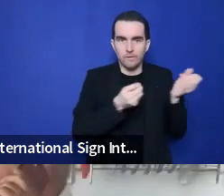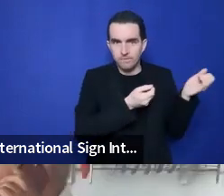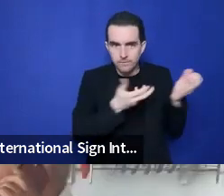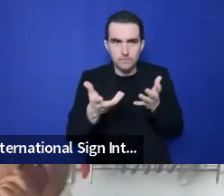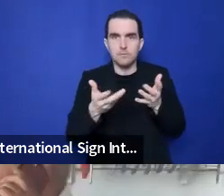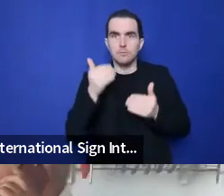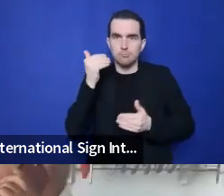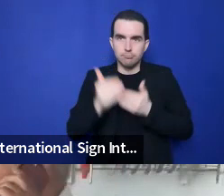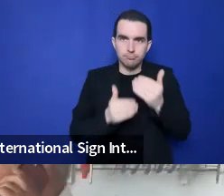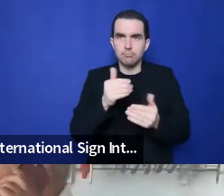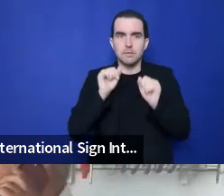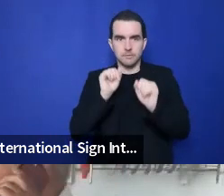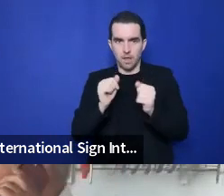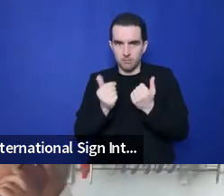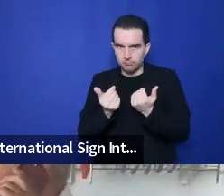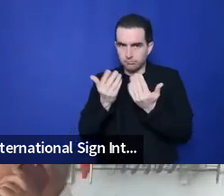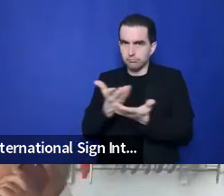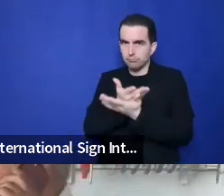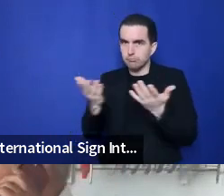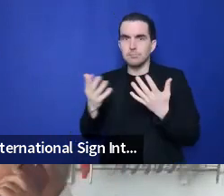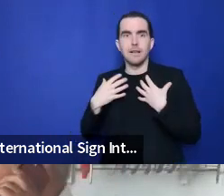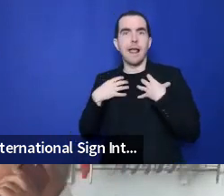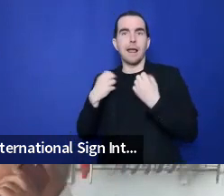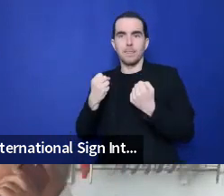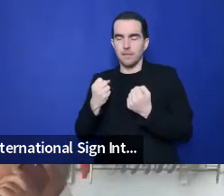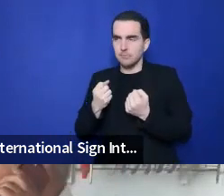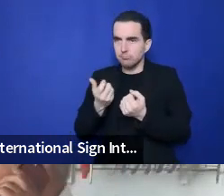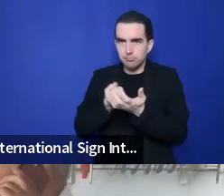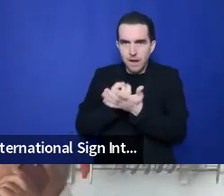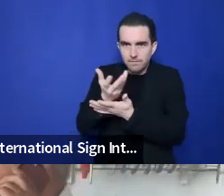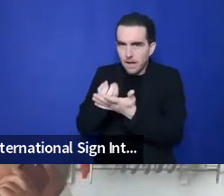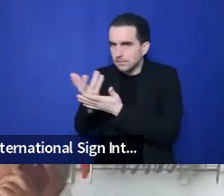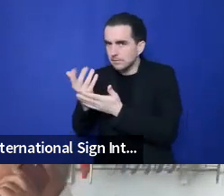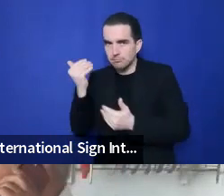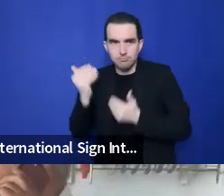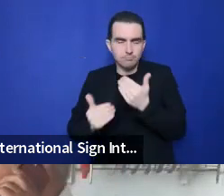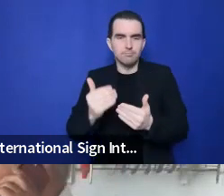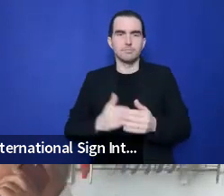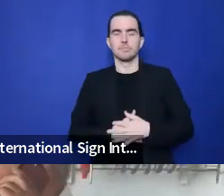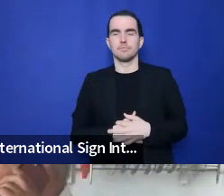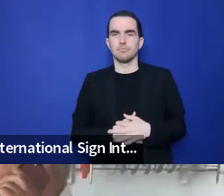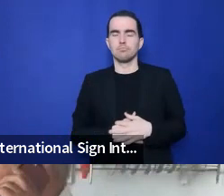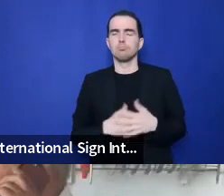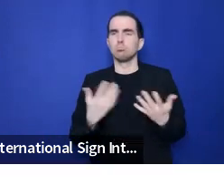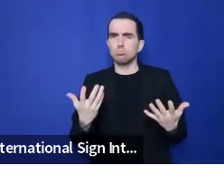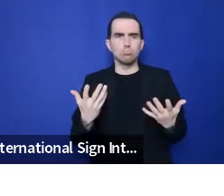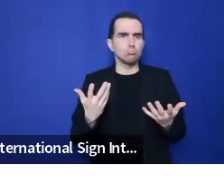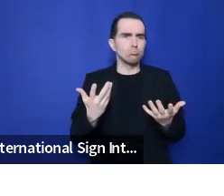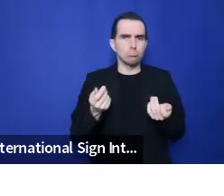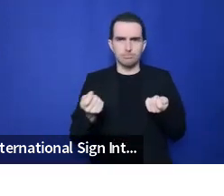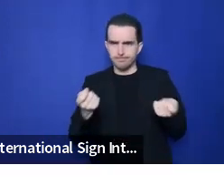for the resource mobilization, this activity fuel the club operation and also provide extra support for the people with disadvantage.